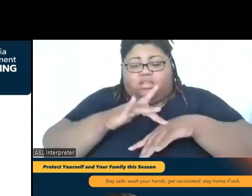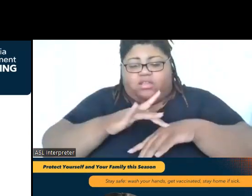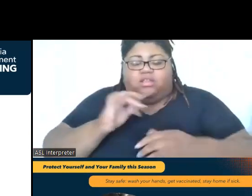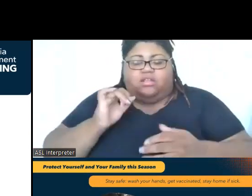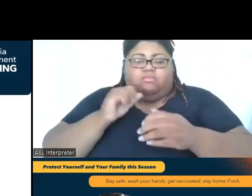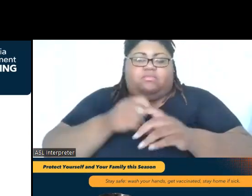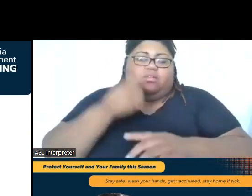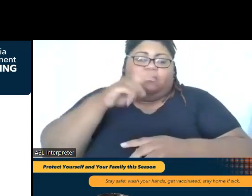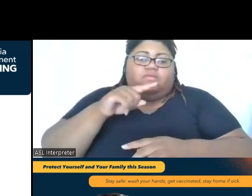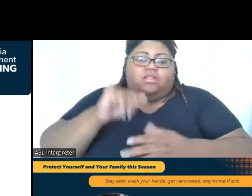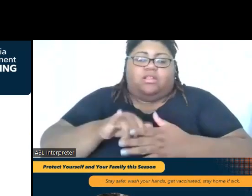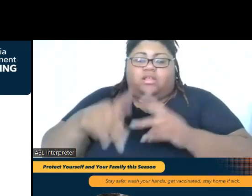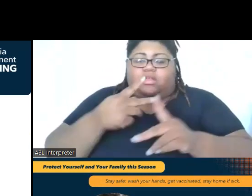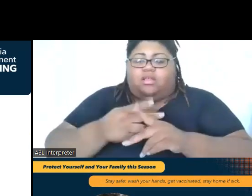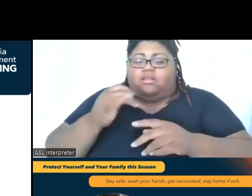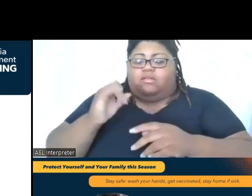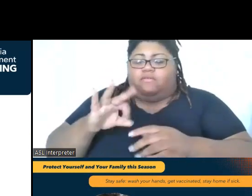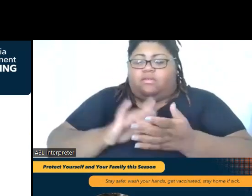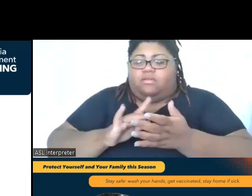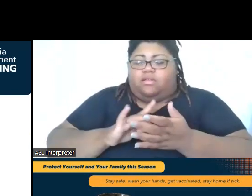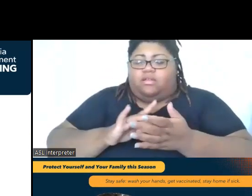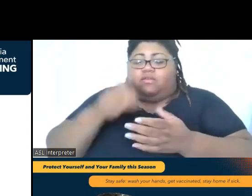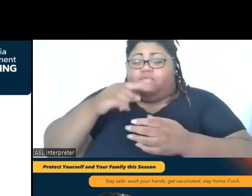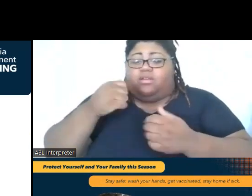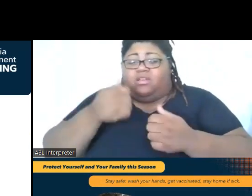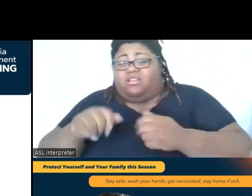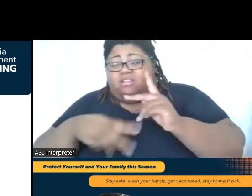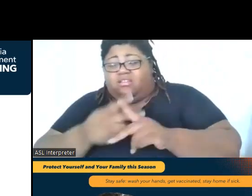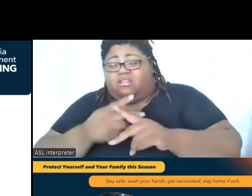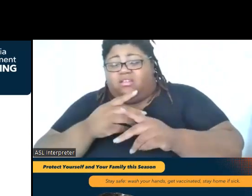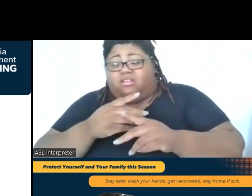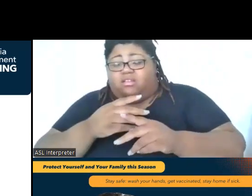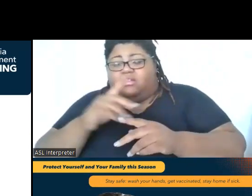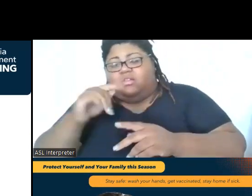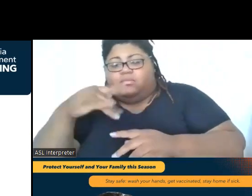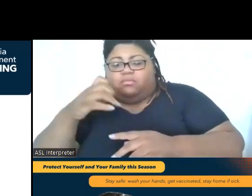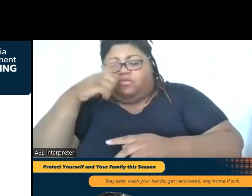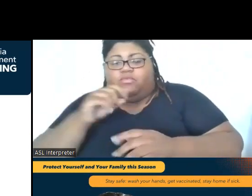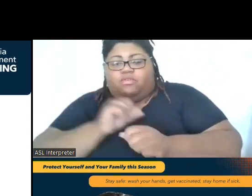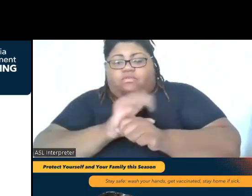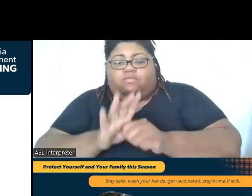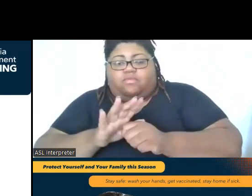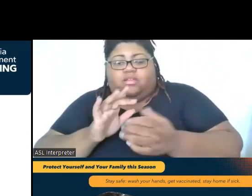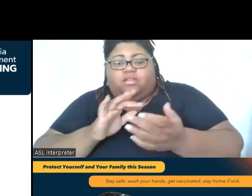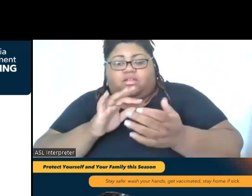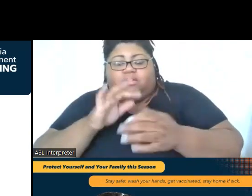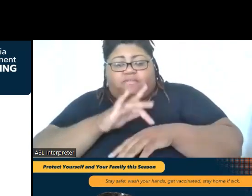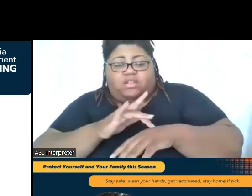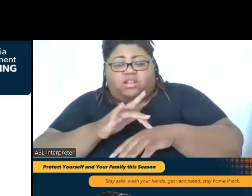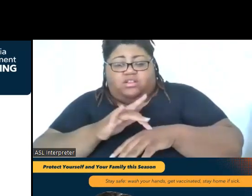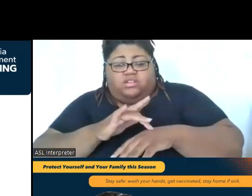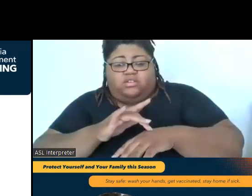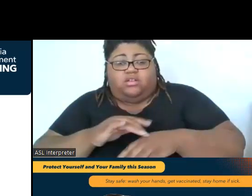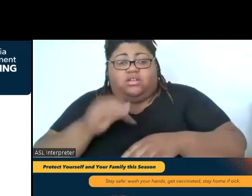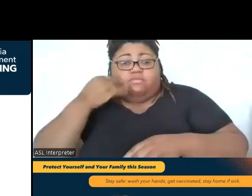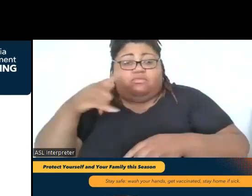every subsequent COVID infection, the risk of developing long COVID actually increases. So for those who have had COVID,